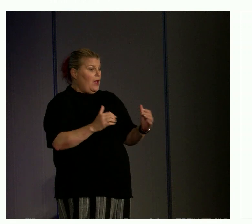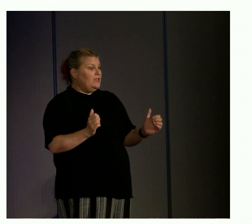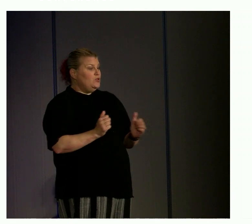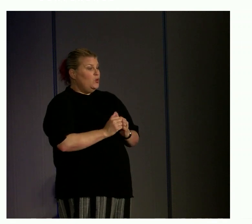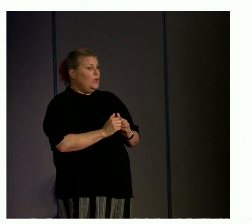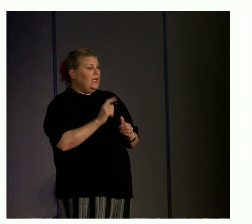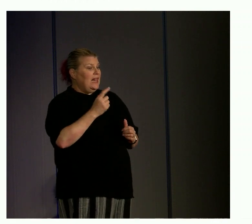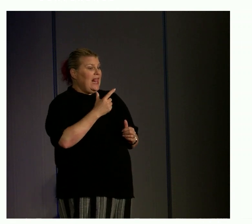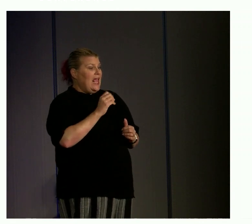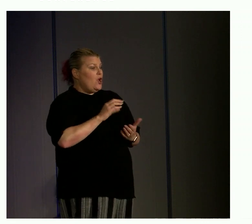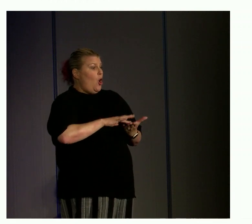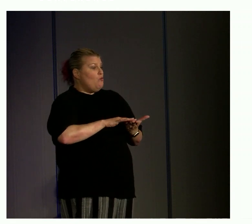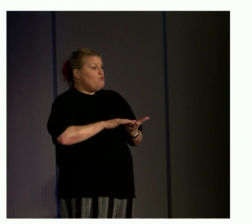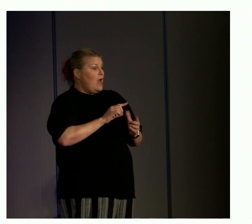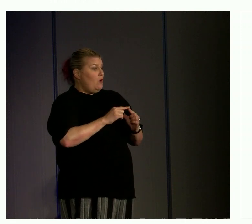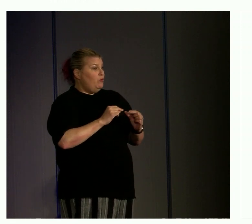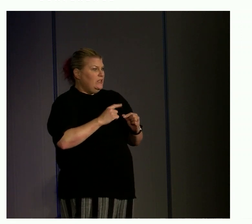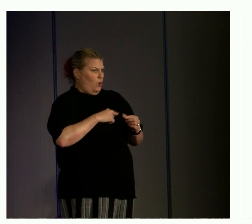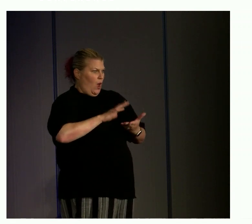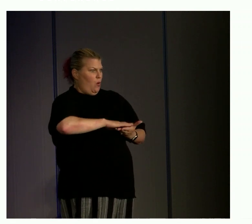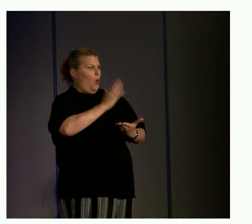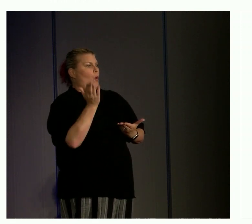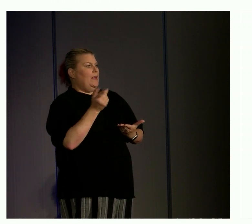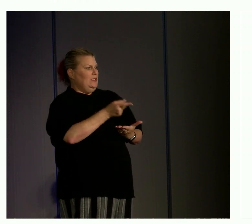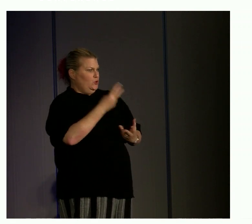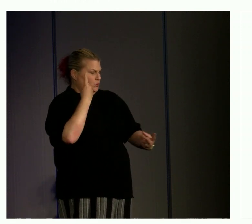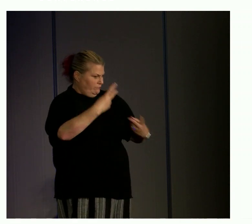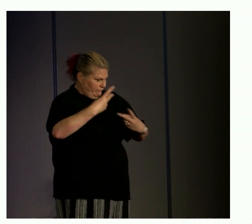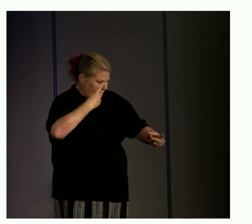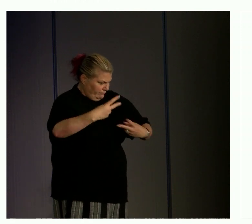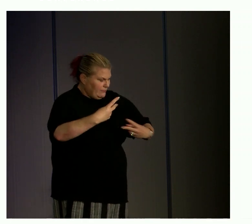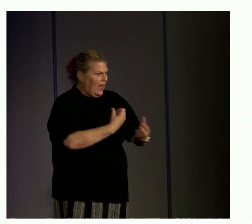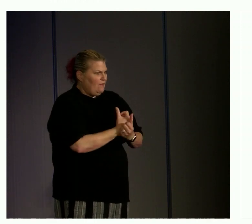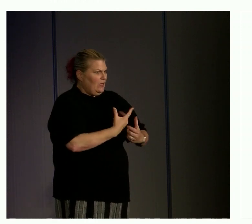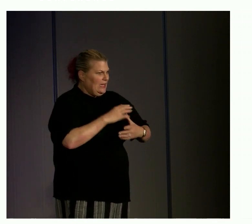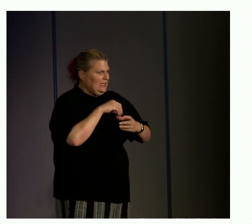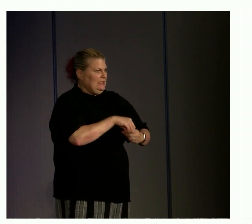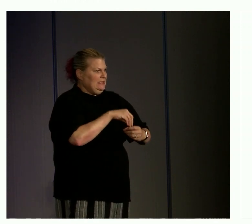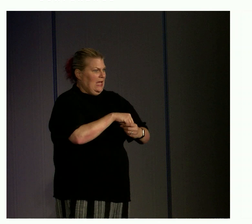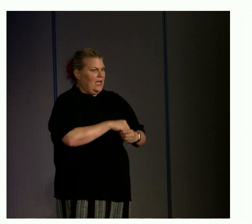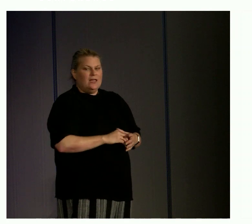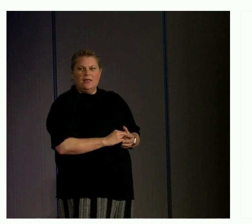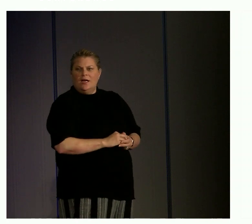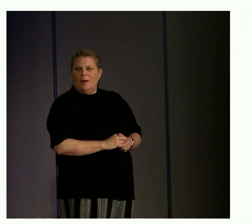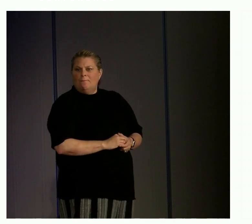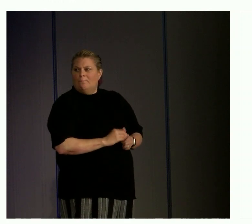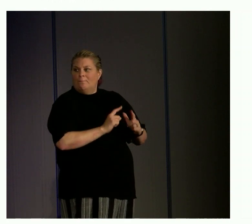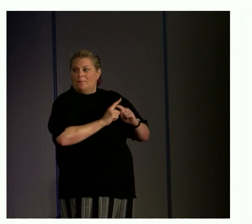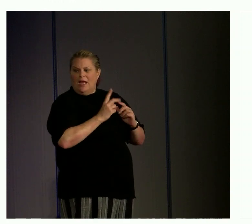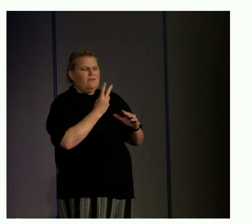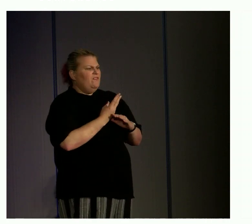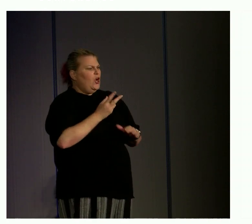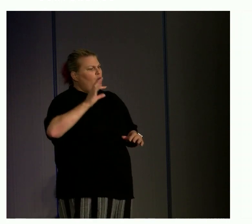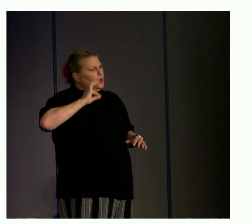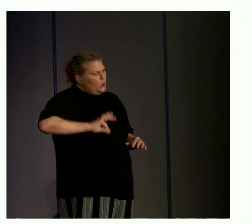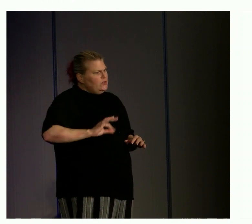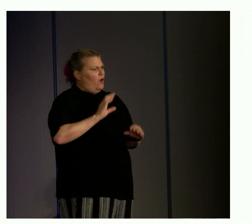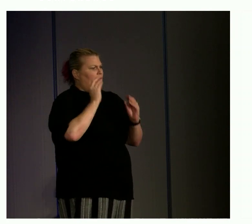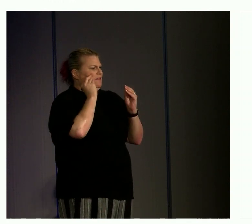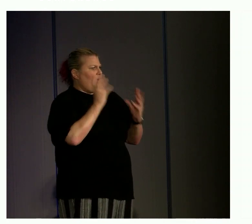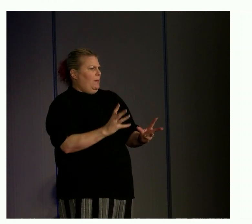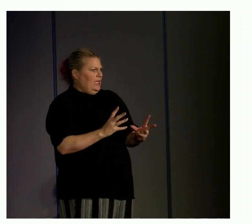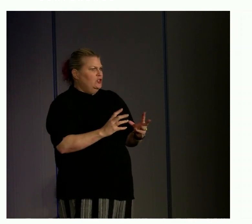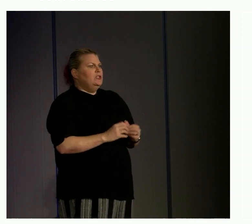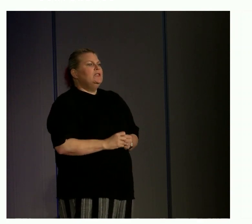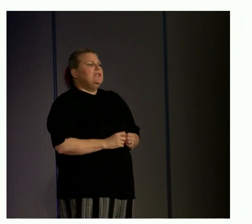open so that you will know everything on the content. But very useful information